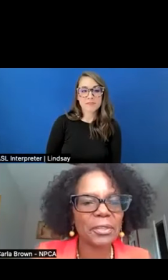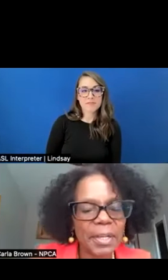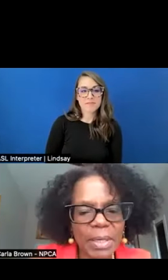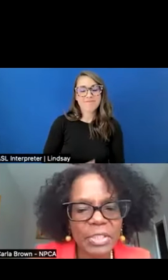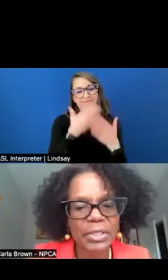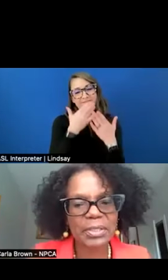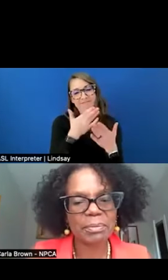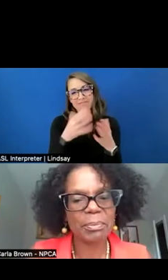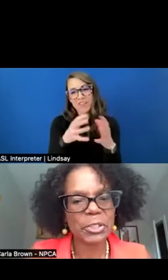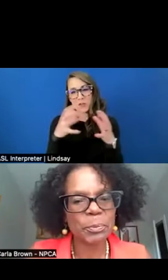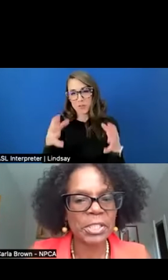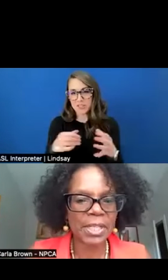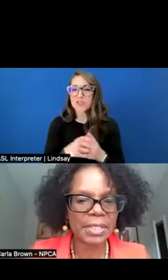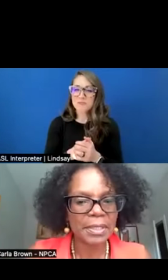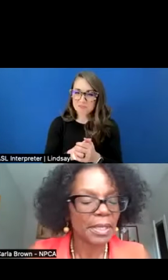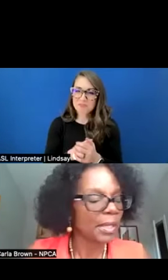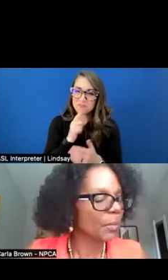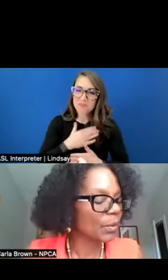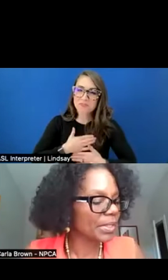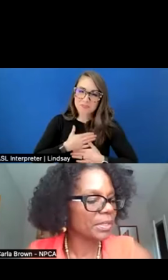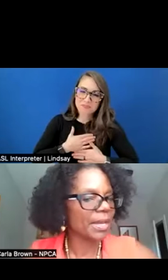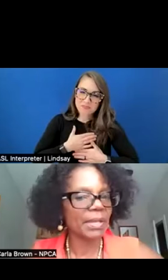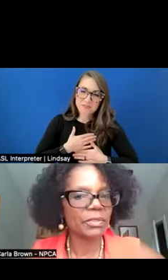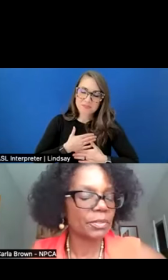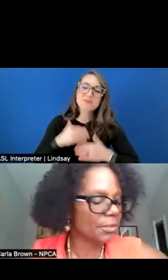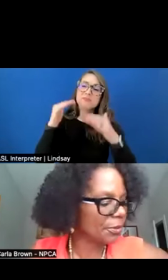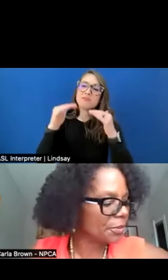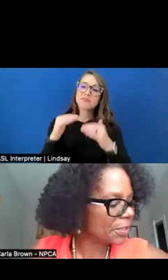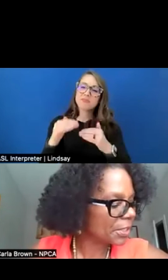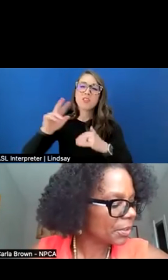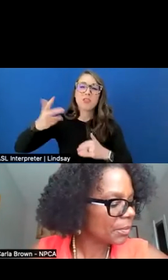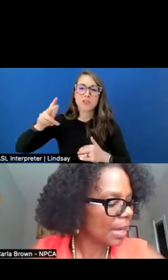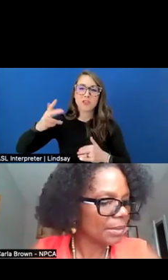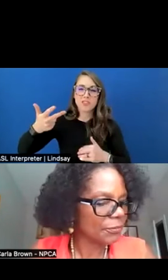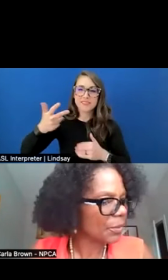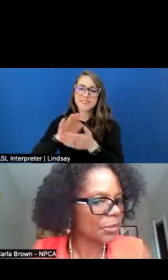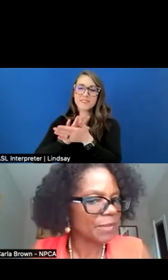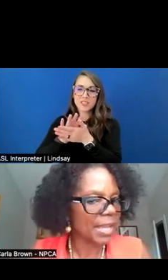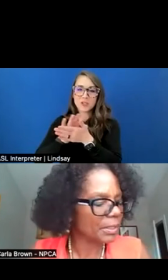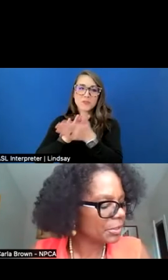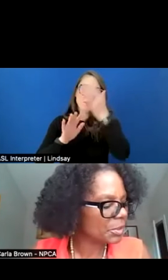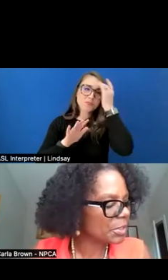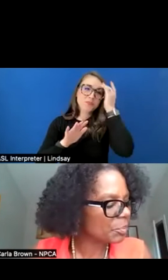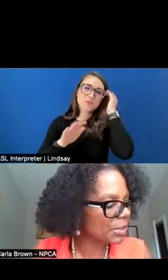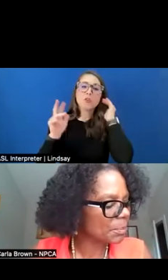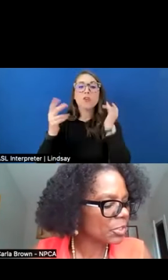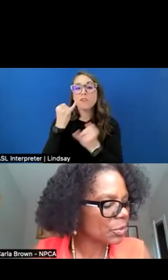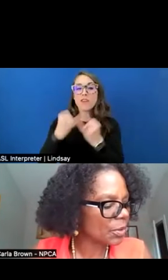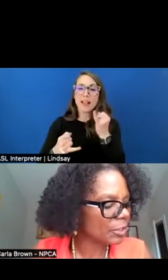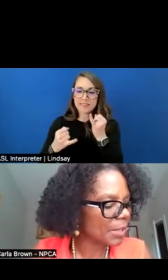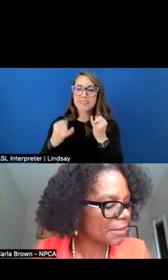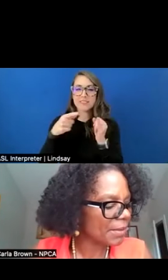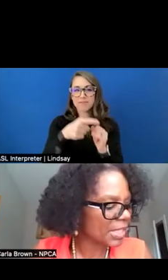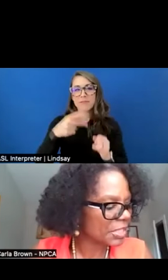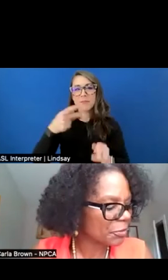Thank you very much. It's much appreciated. We're going to now head to the third video, the third finalist, which is with the Peace